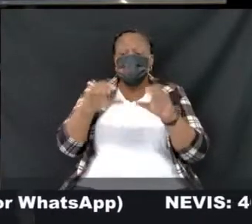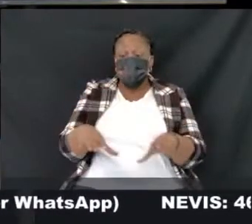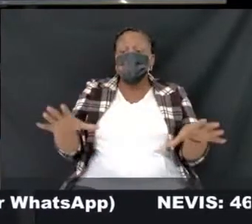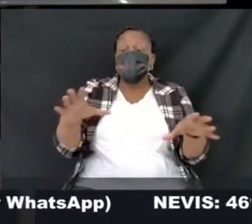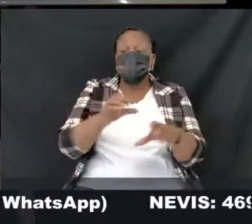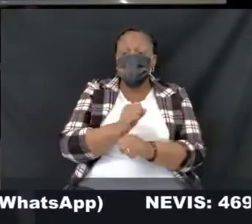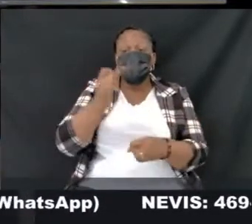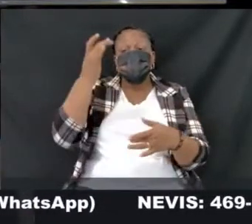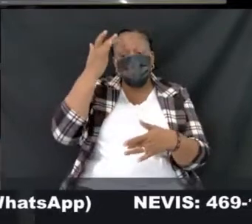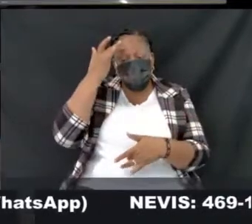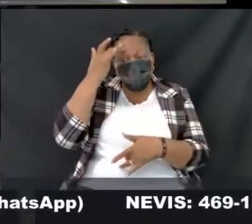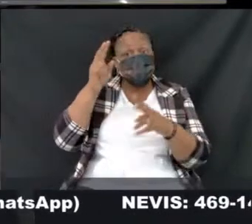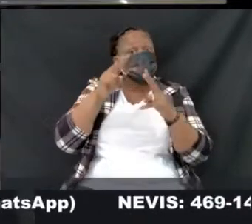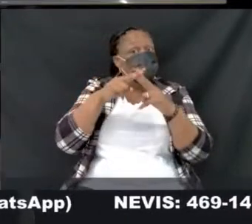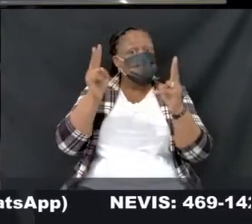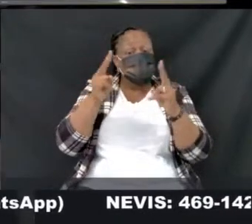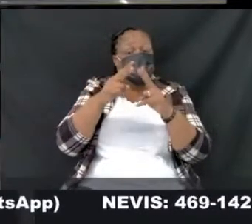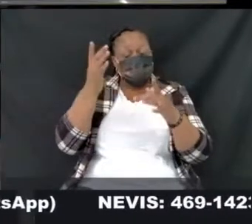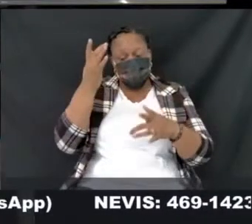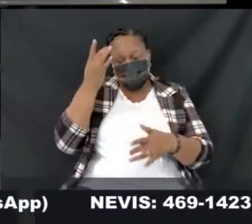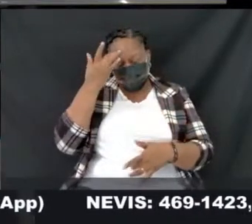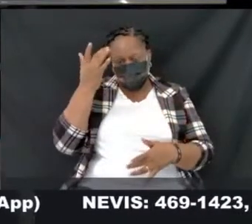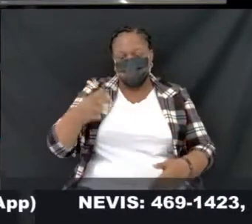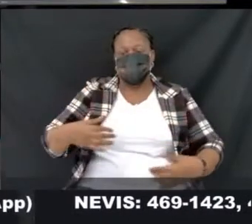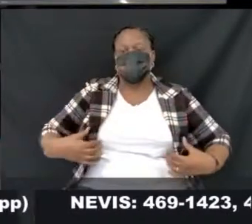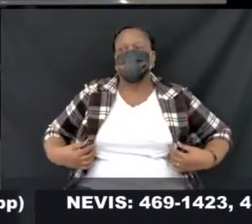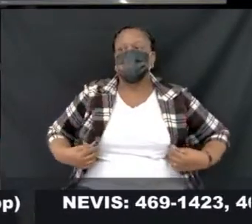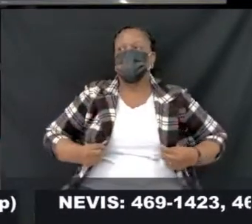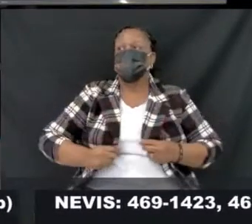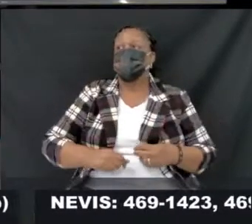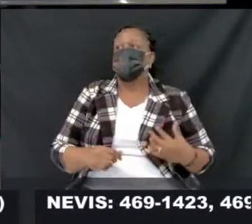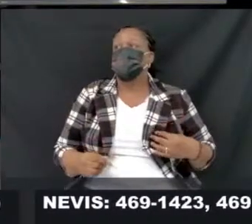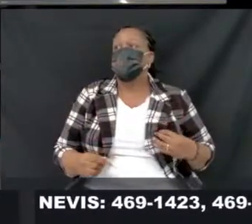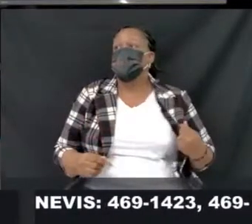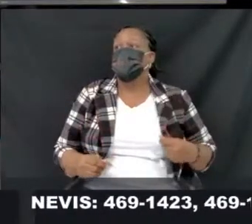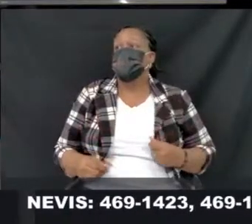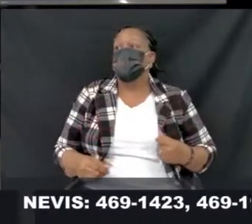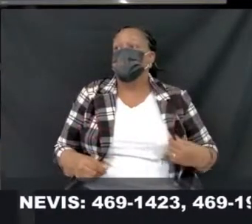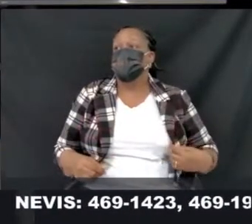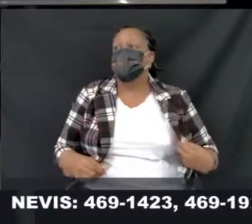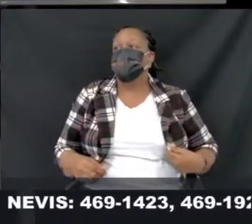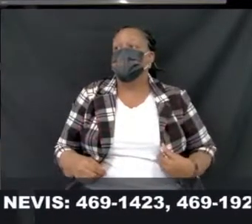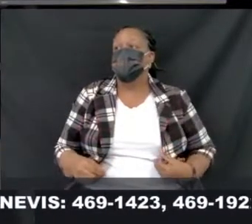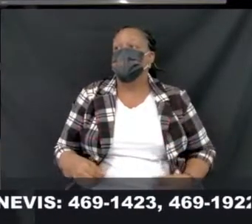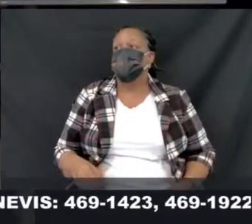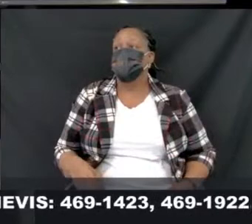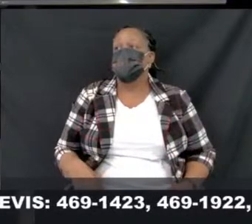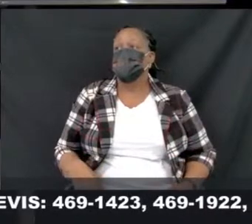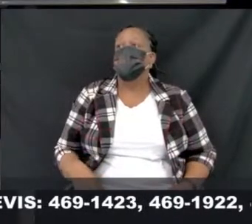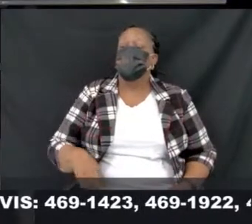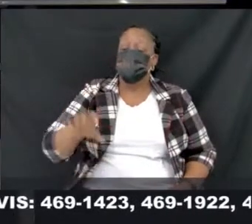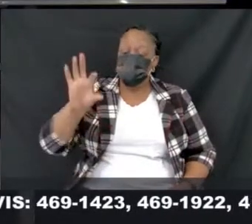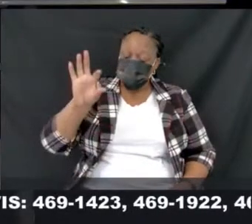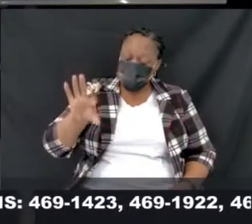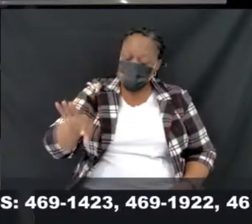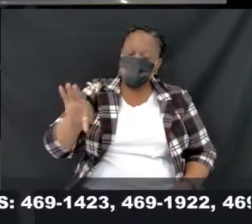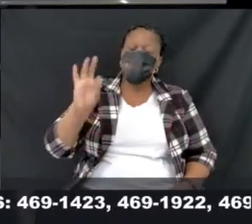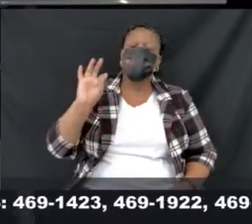make the only logical choice based on scientific evidence and fact, and that is to get vaccinated to be protected.